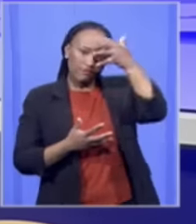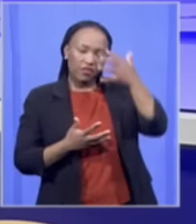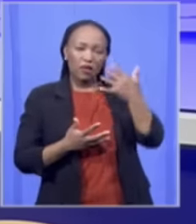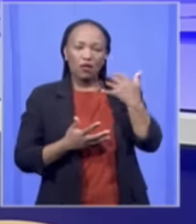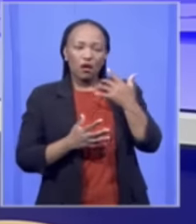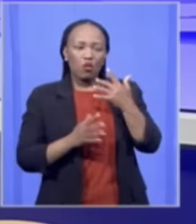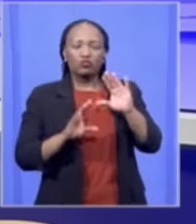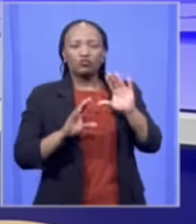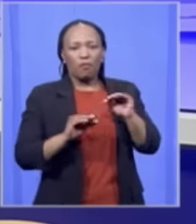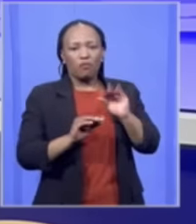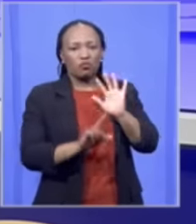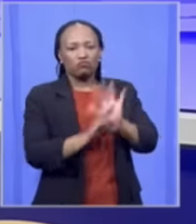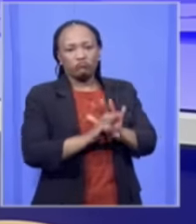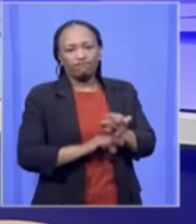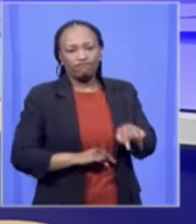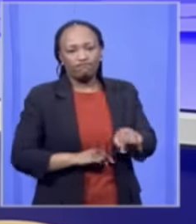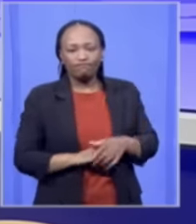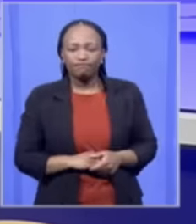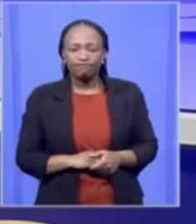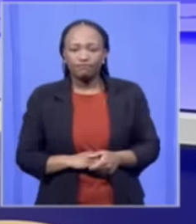yone kwa Iran.